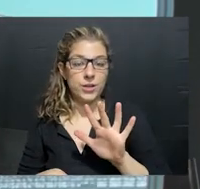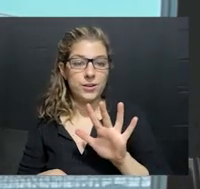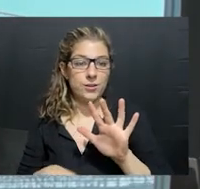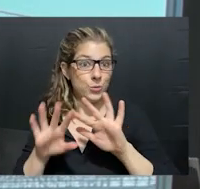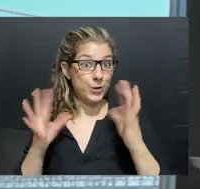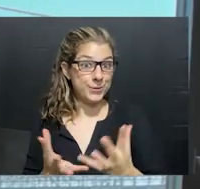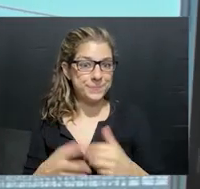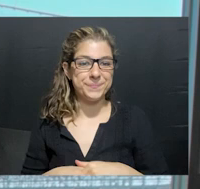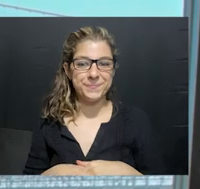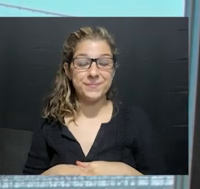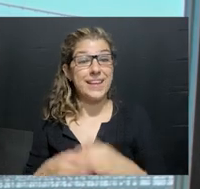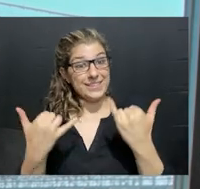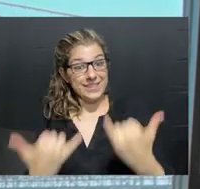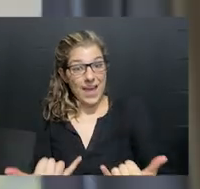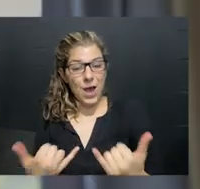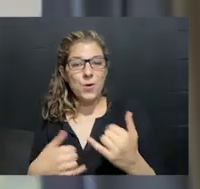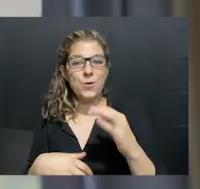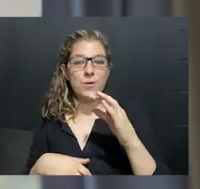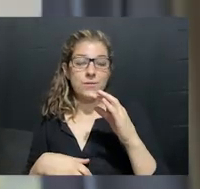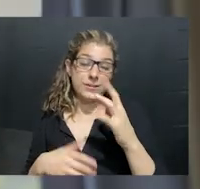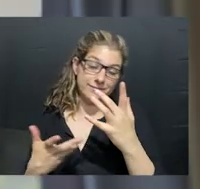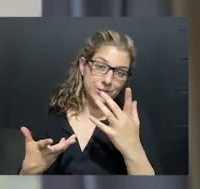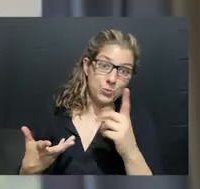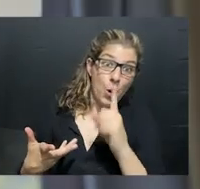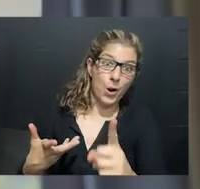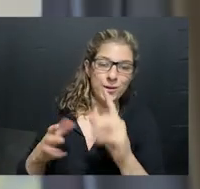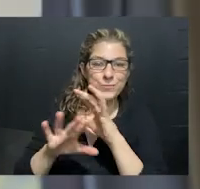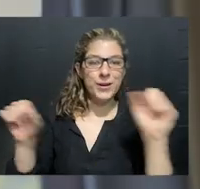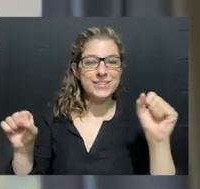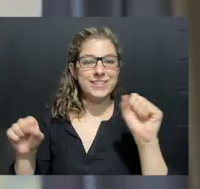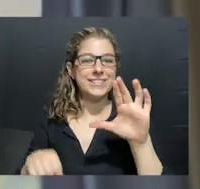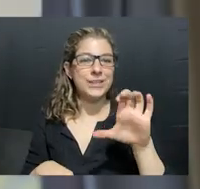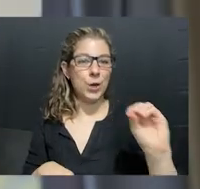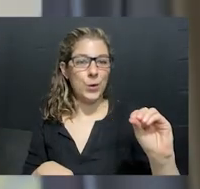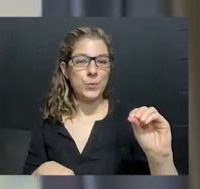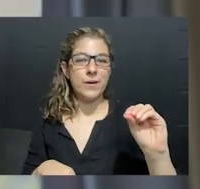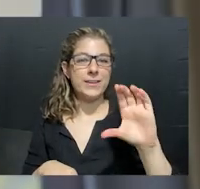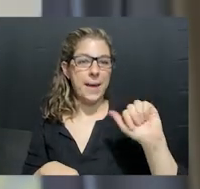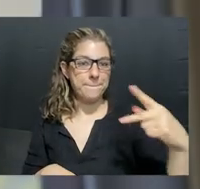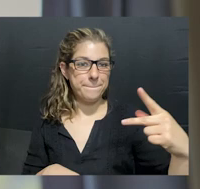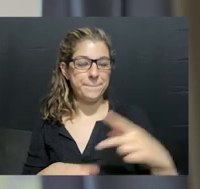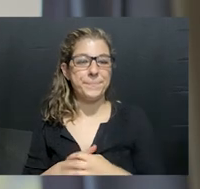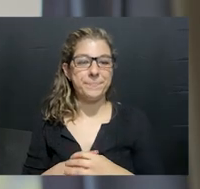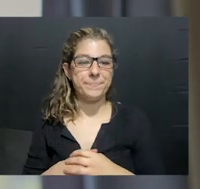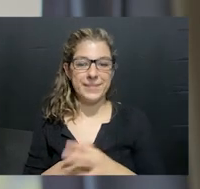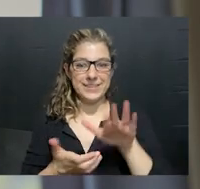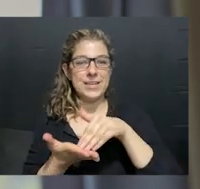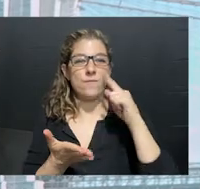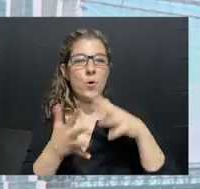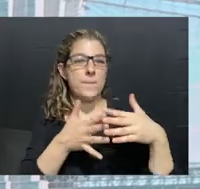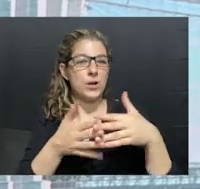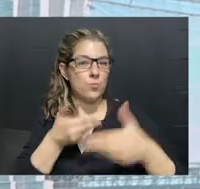world. And now you'll be, or are, the president and CEO of CAP, the Center for American